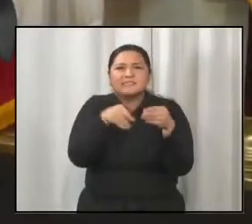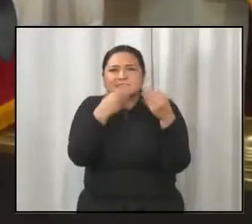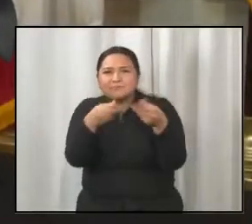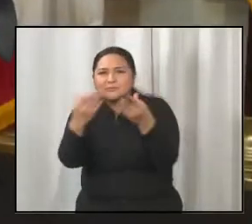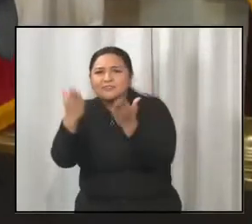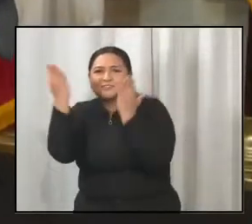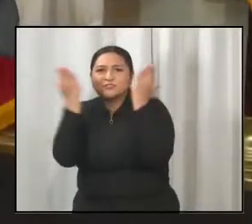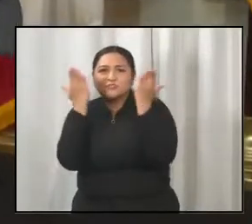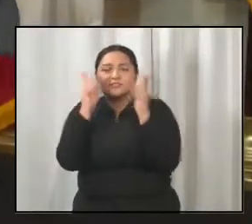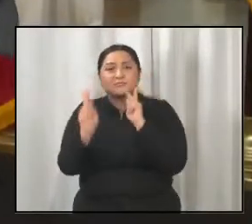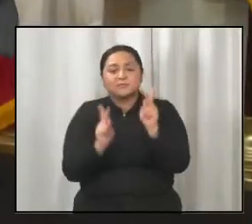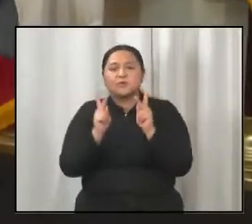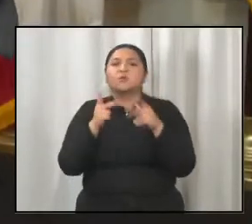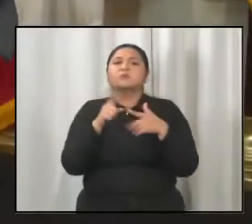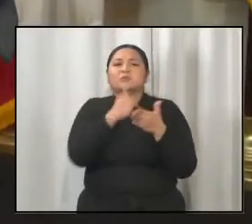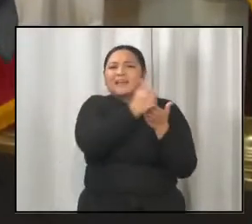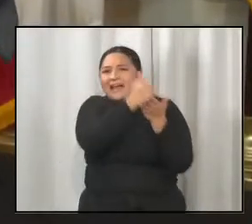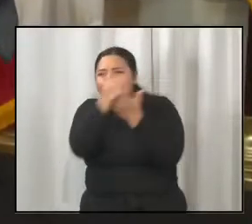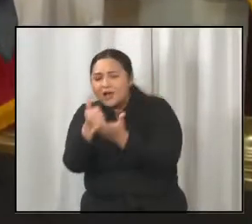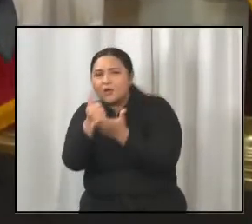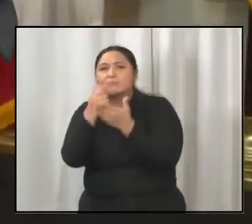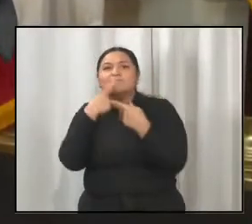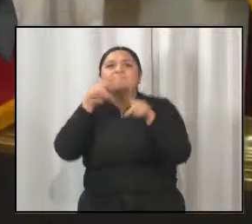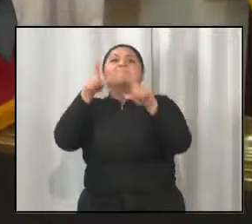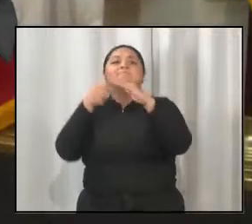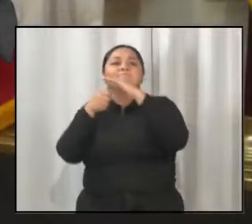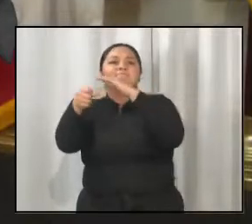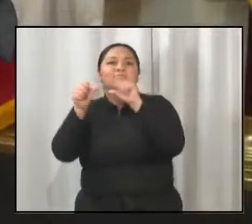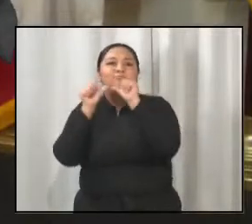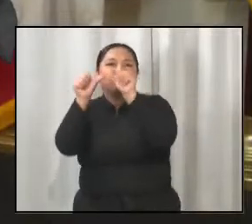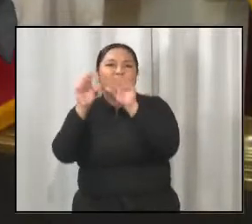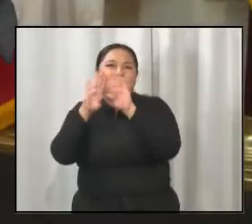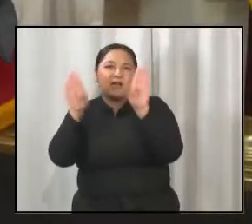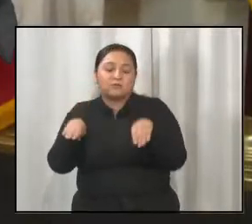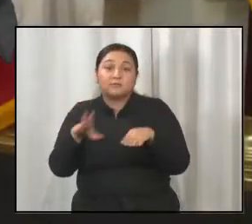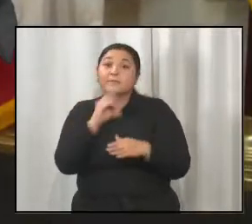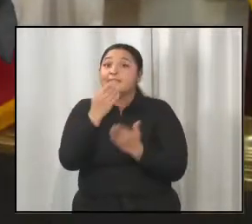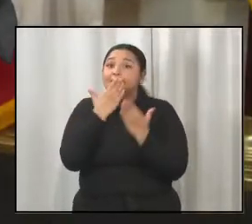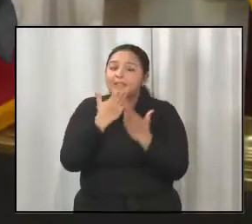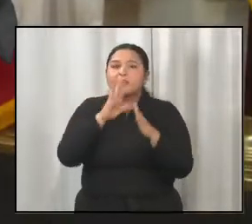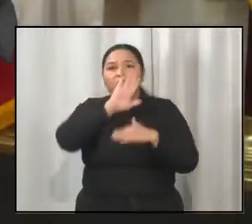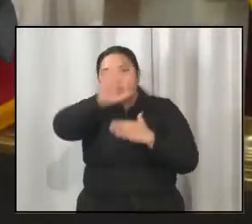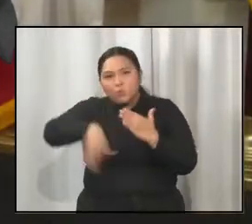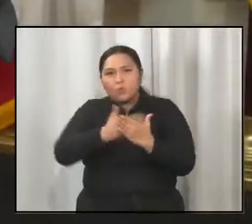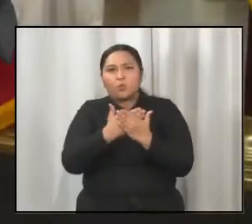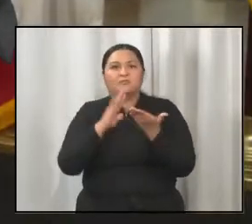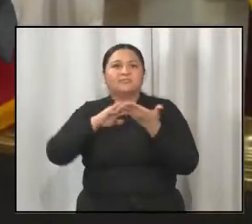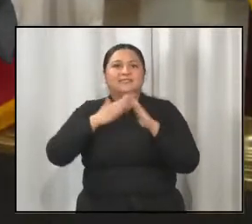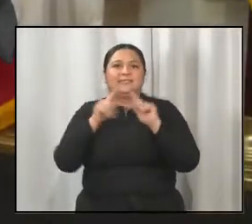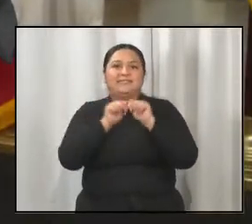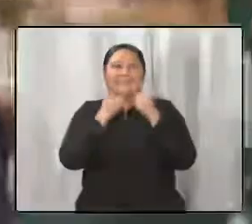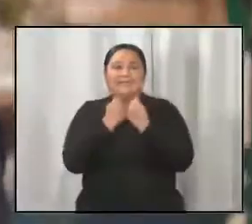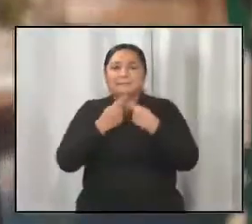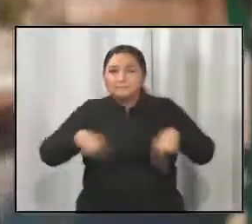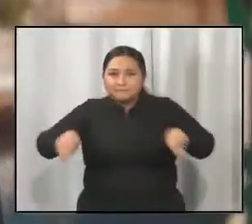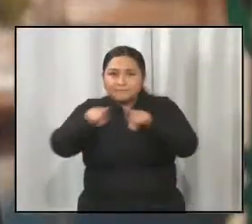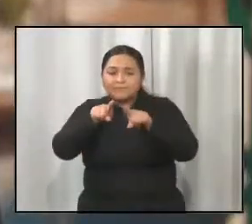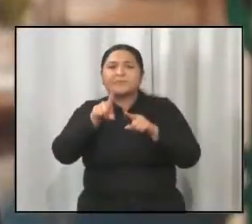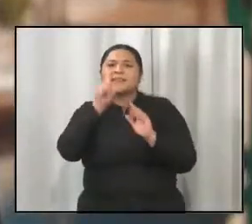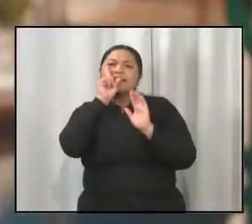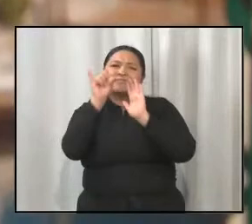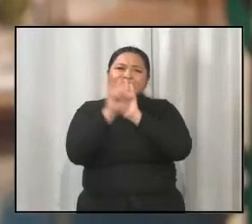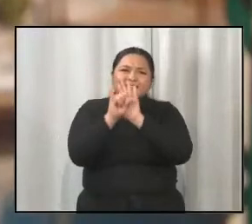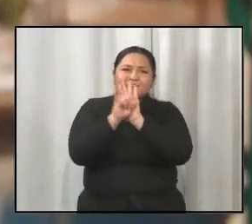help move them toward permanent housing opportunities. I also want to thank the entire city team who worked to identify and create this safe parking